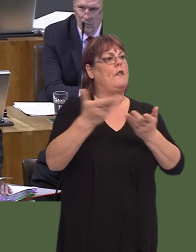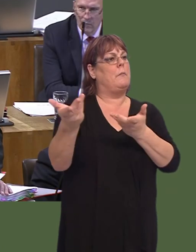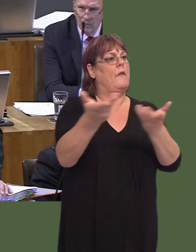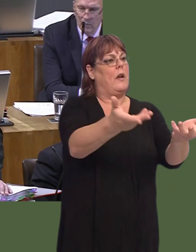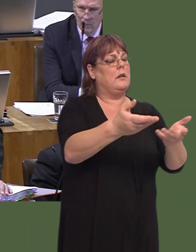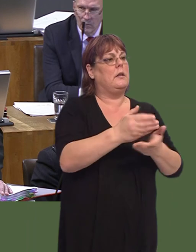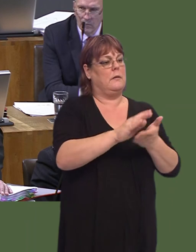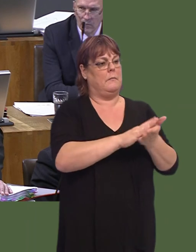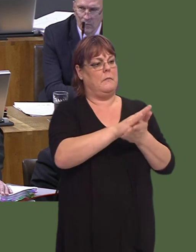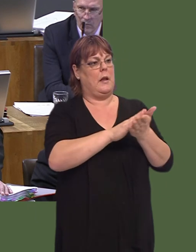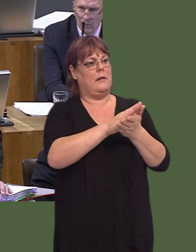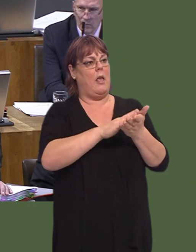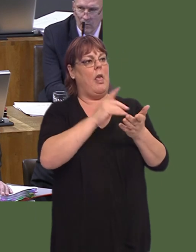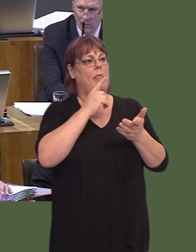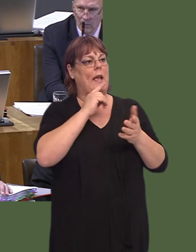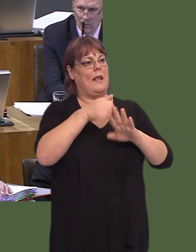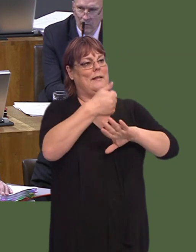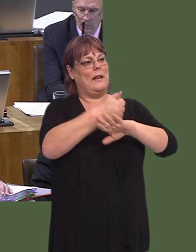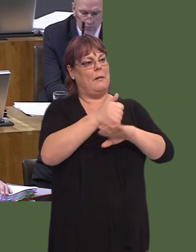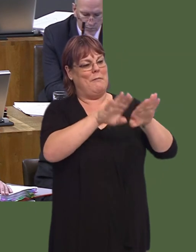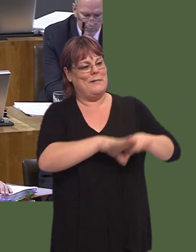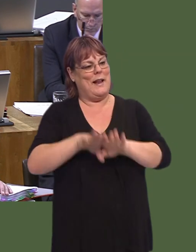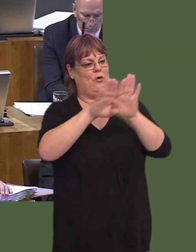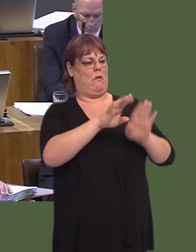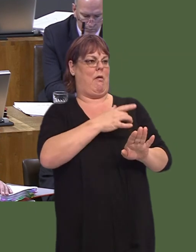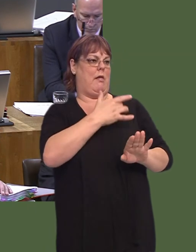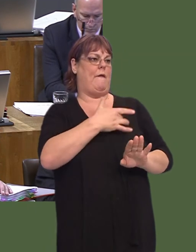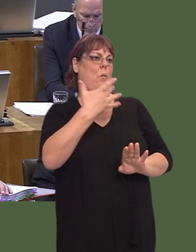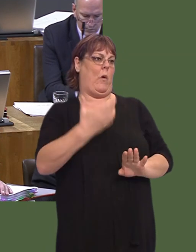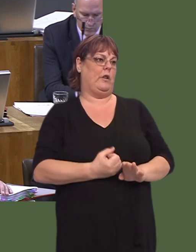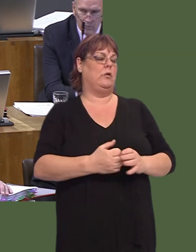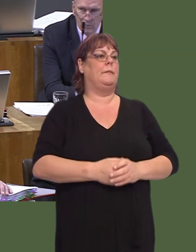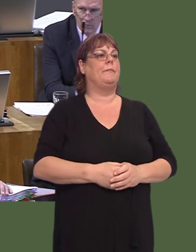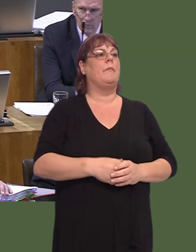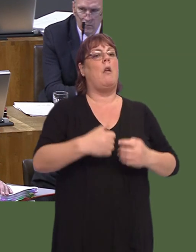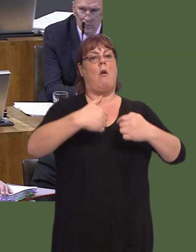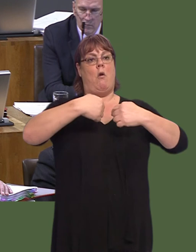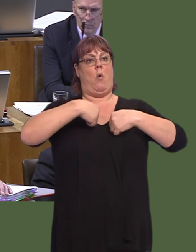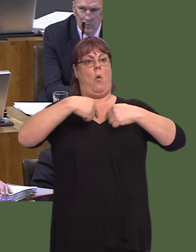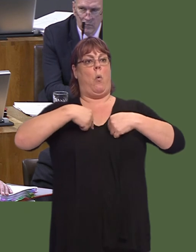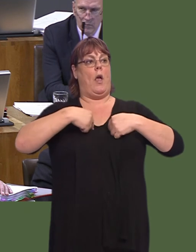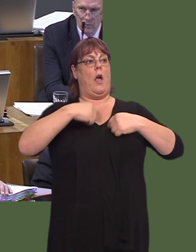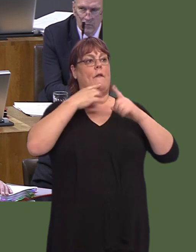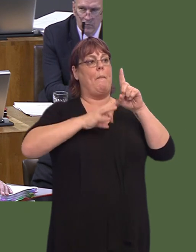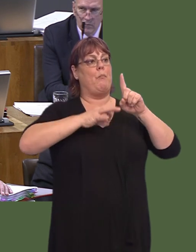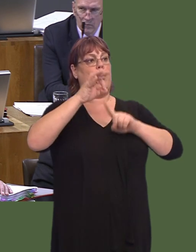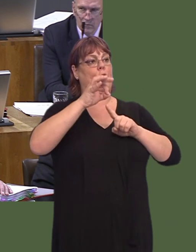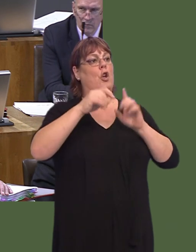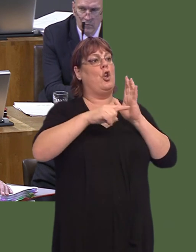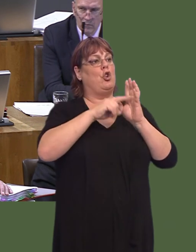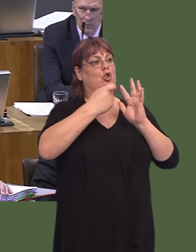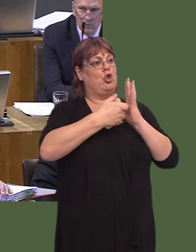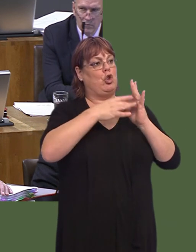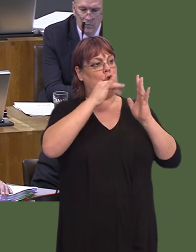help manage the impact of implementing the National Living Wage, which we wanted to see. What have we done? Well, we've brought forward regulations to improve the terms and conditions